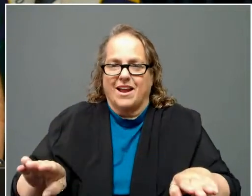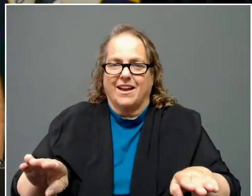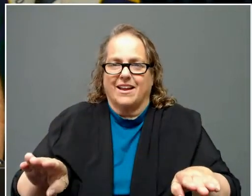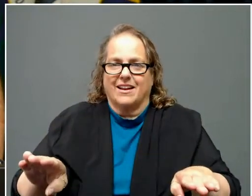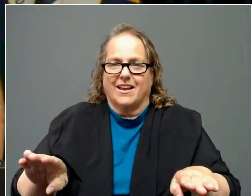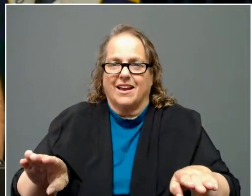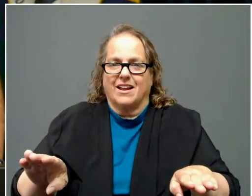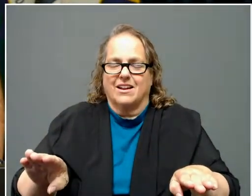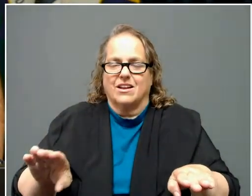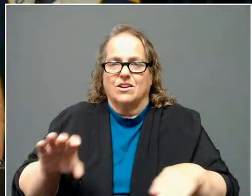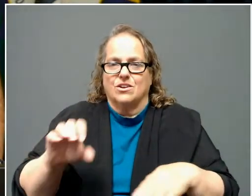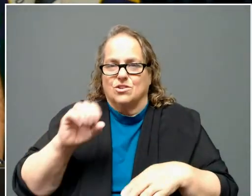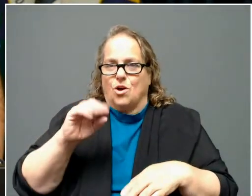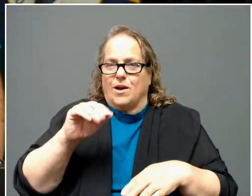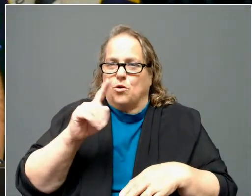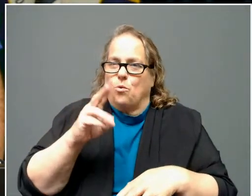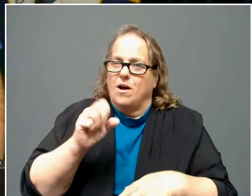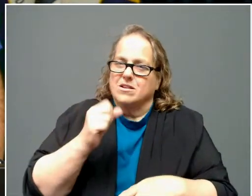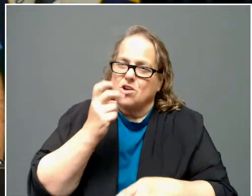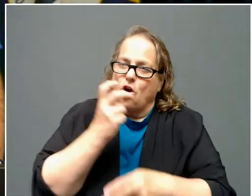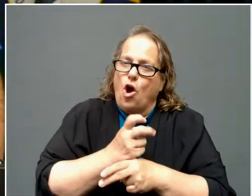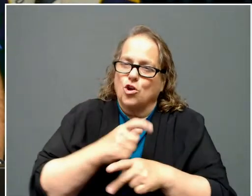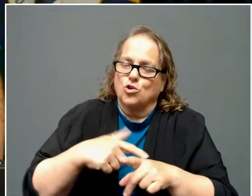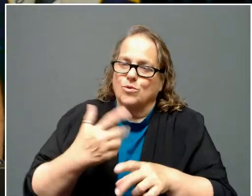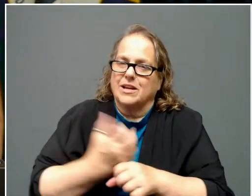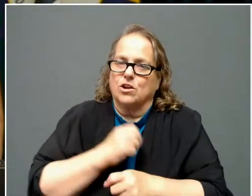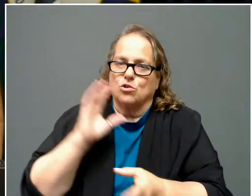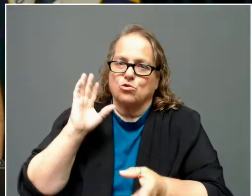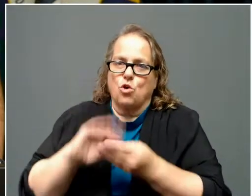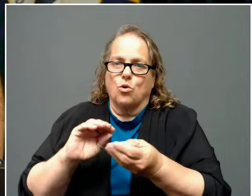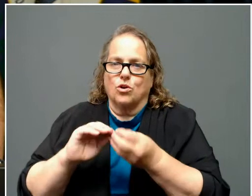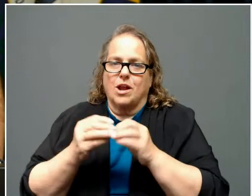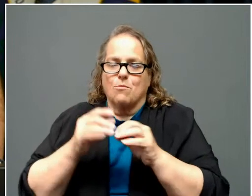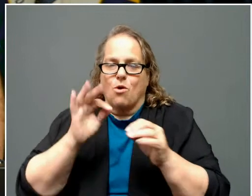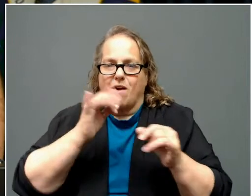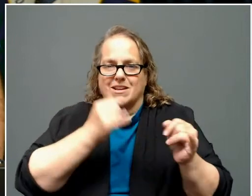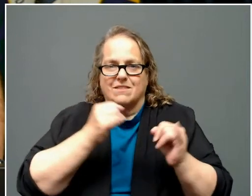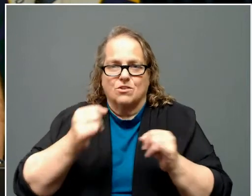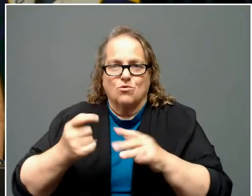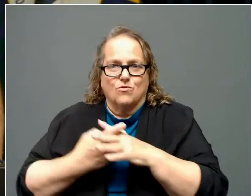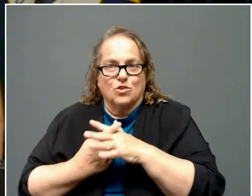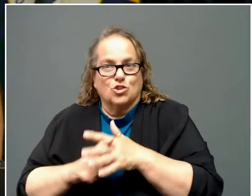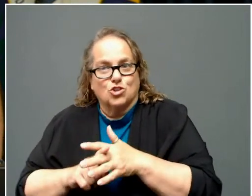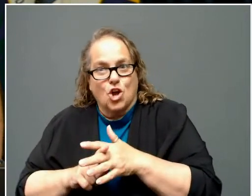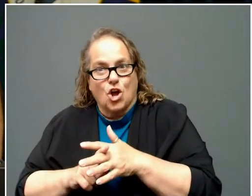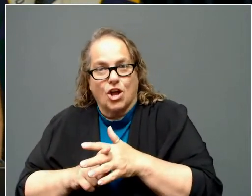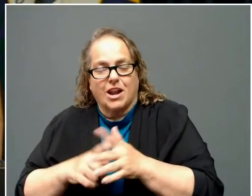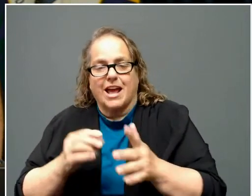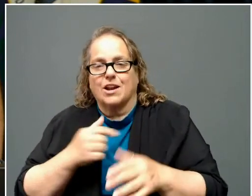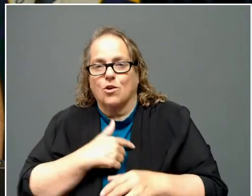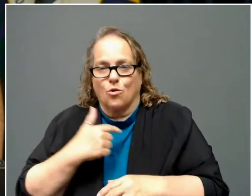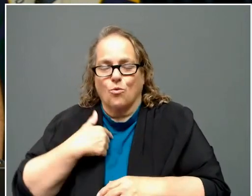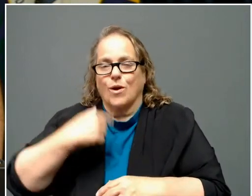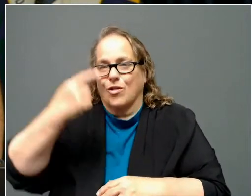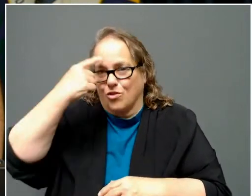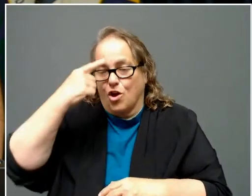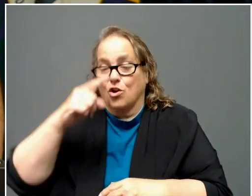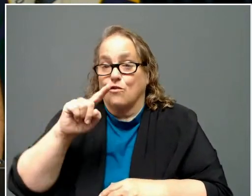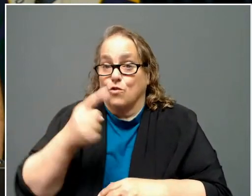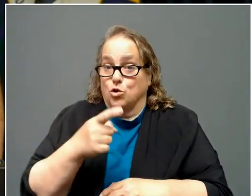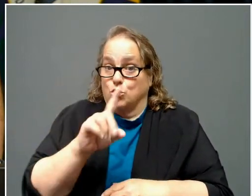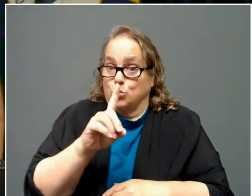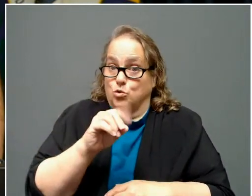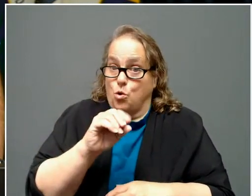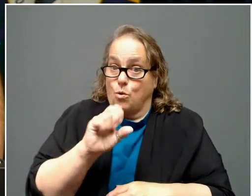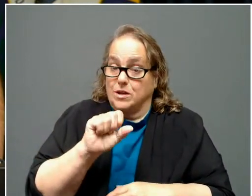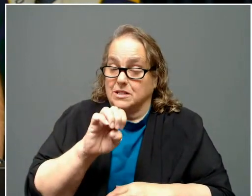so it was really hard to get total number of individuals in the start. And we certainly thought that first doses is